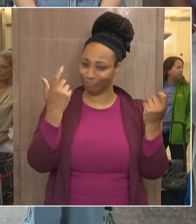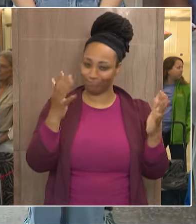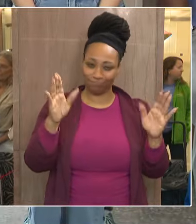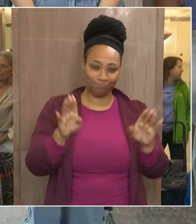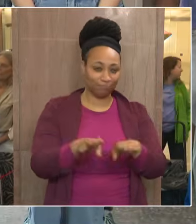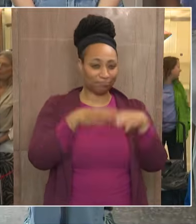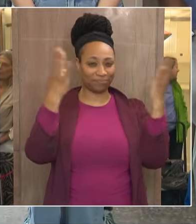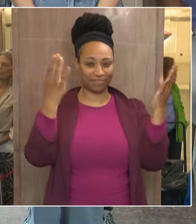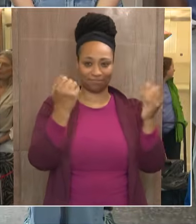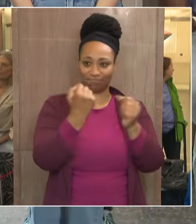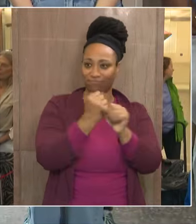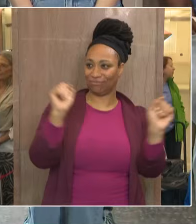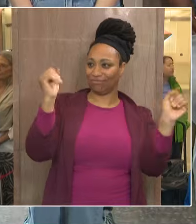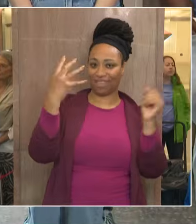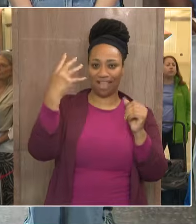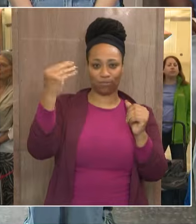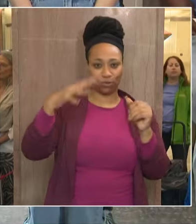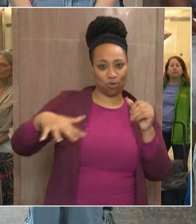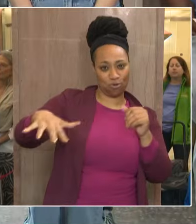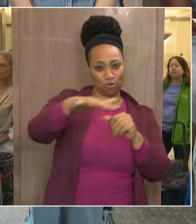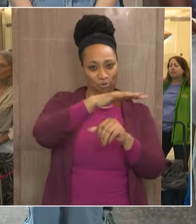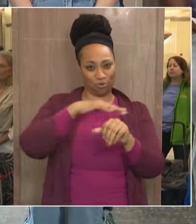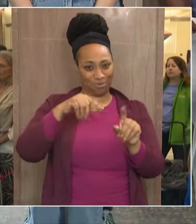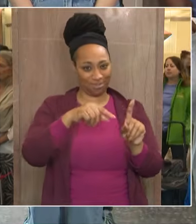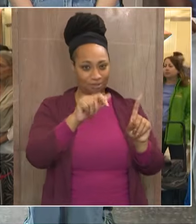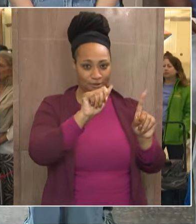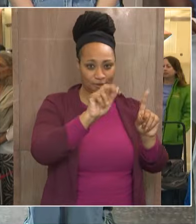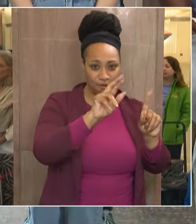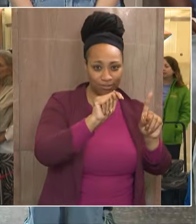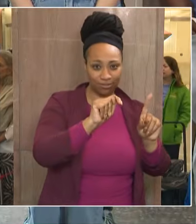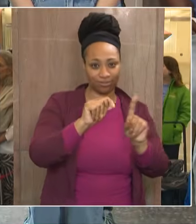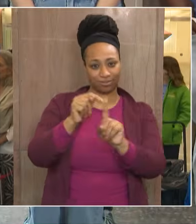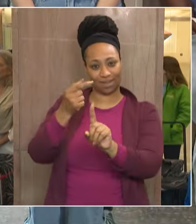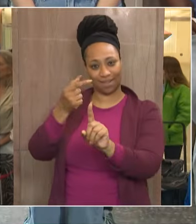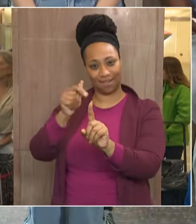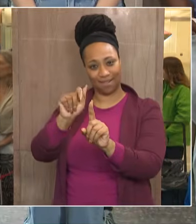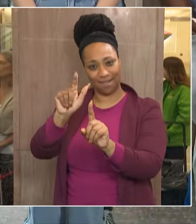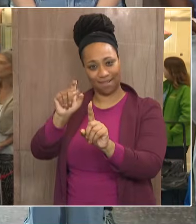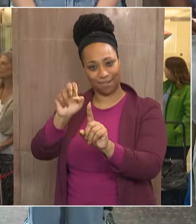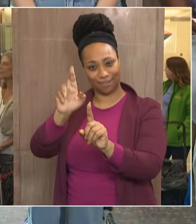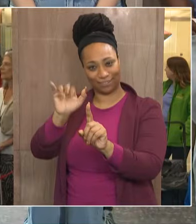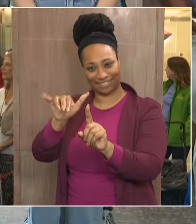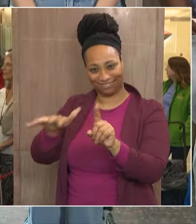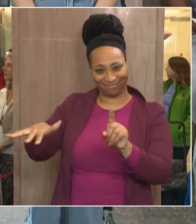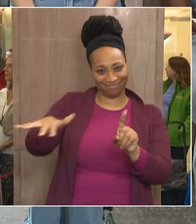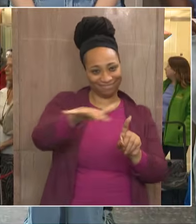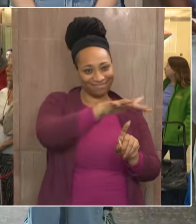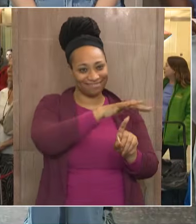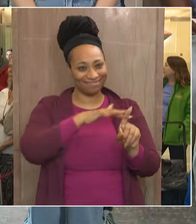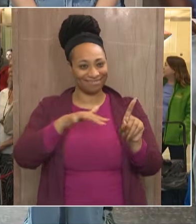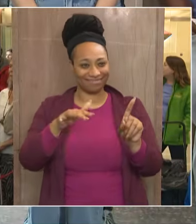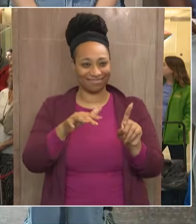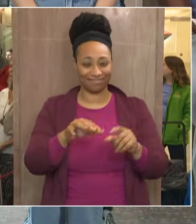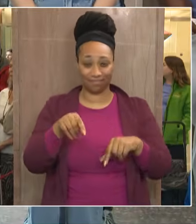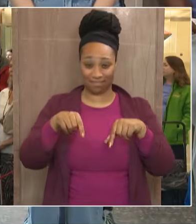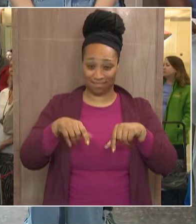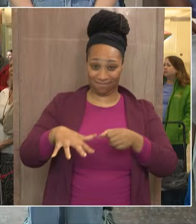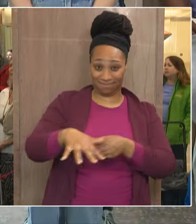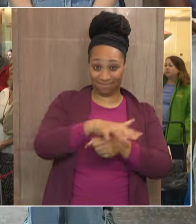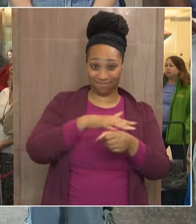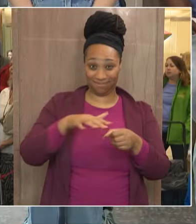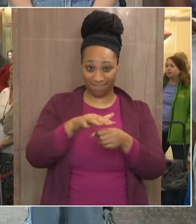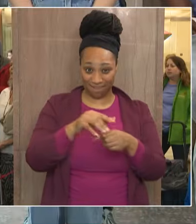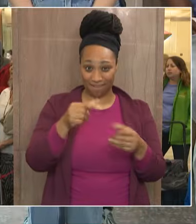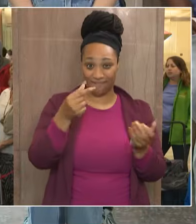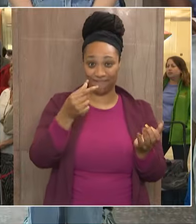has transformed Farragut Square and the Golden Triangle with 13 large sculptures,